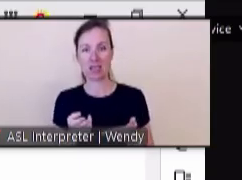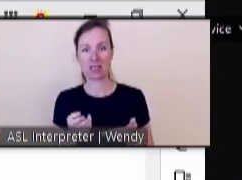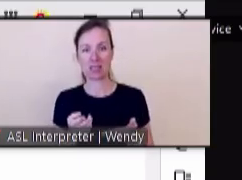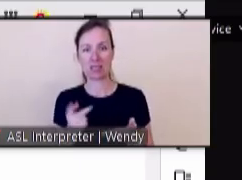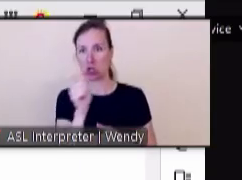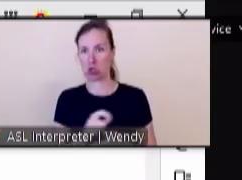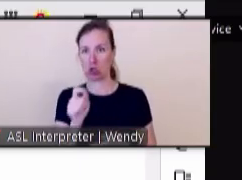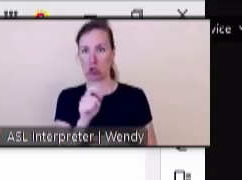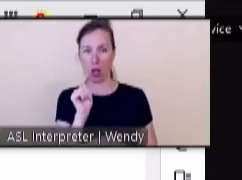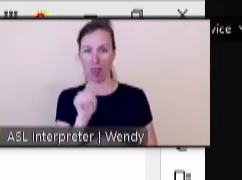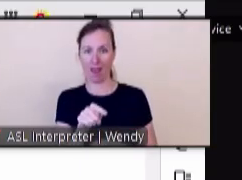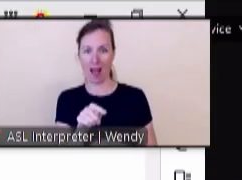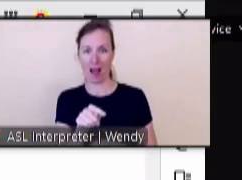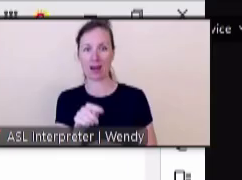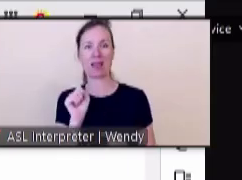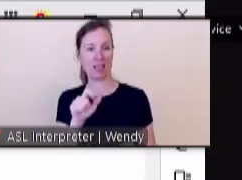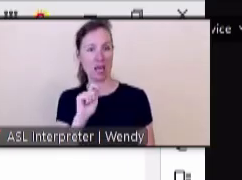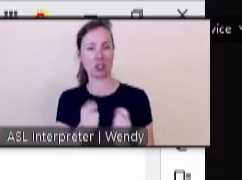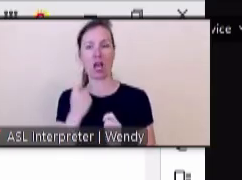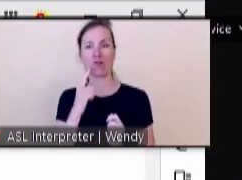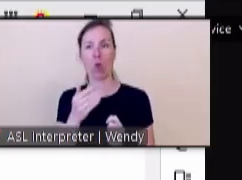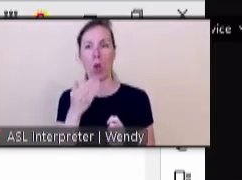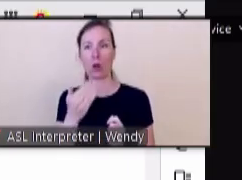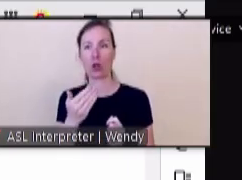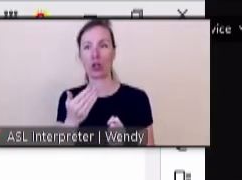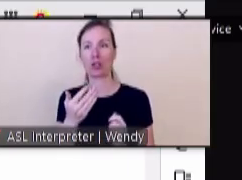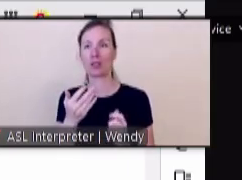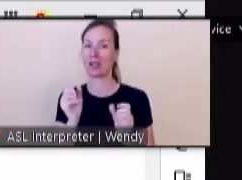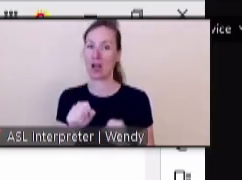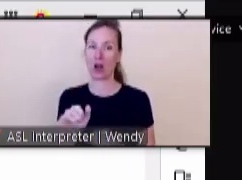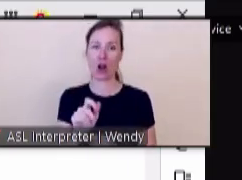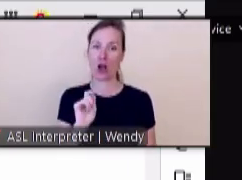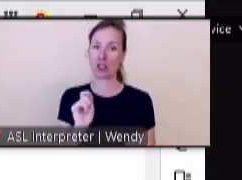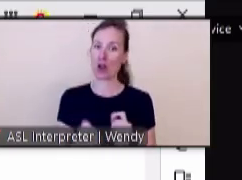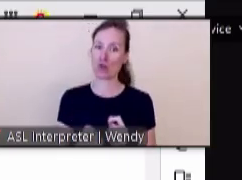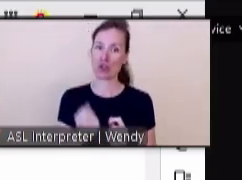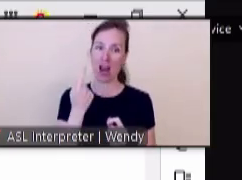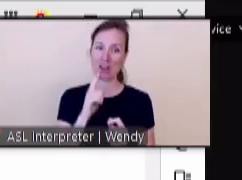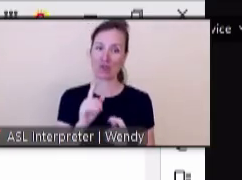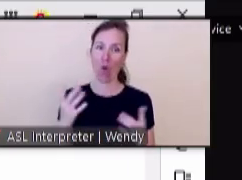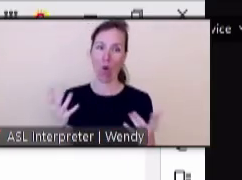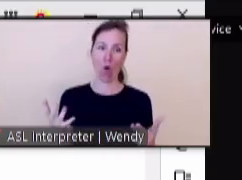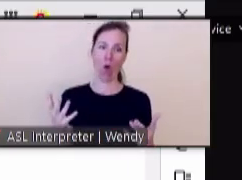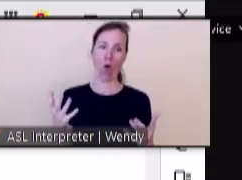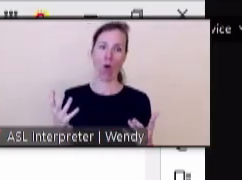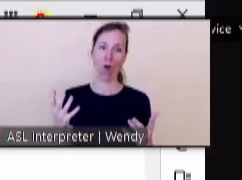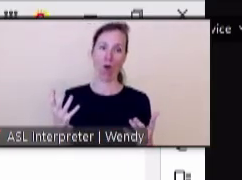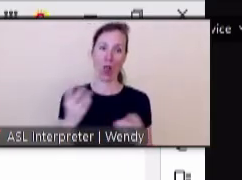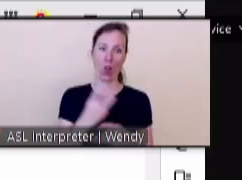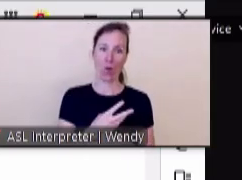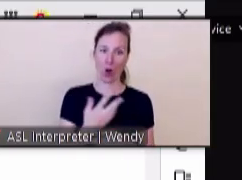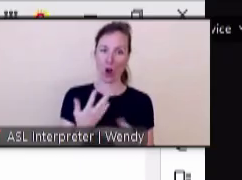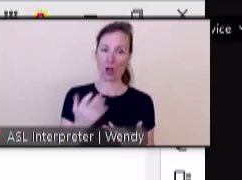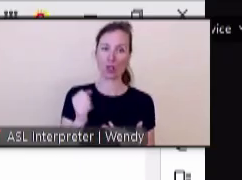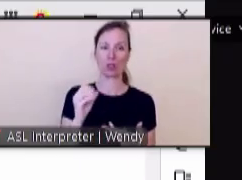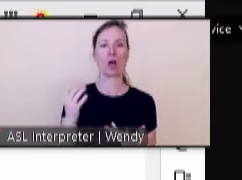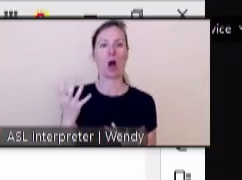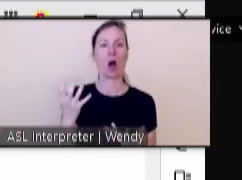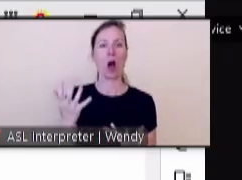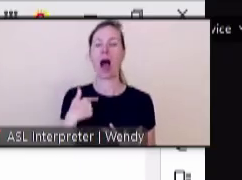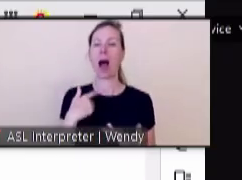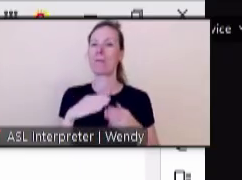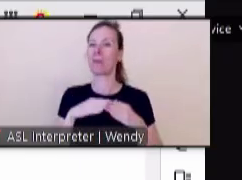good, and it could also change for the bad. So I'm just being open and honest, okay? Got